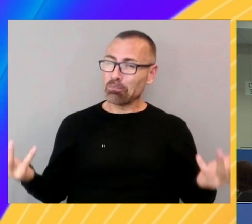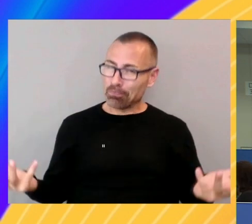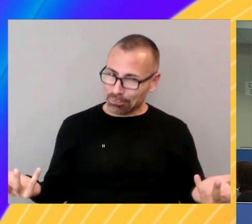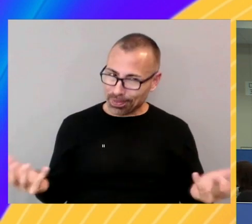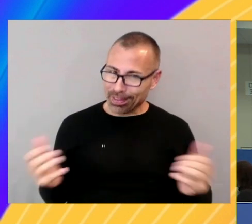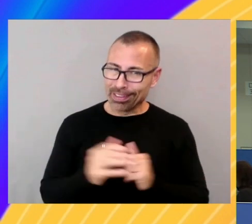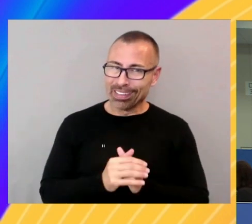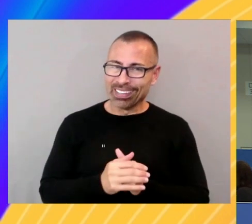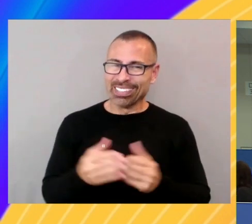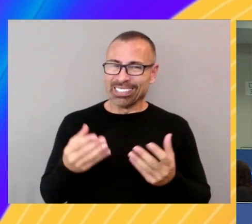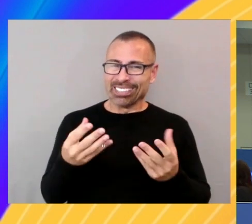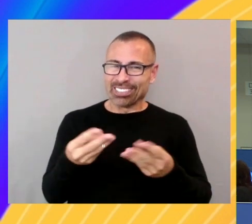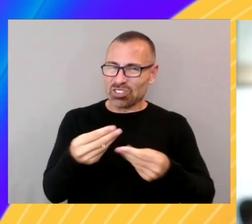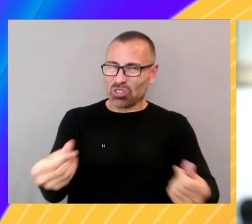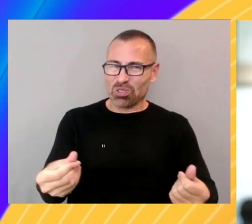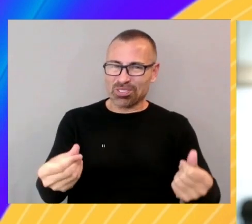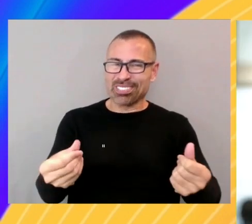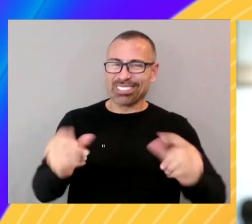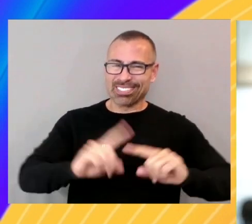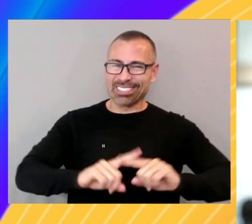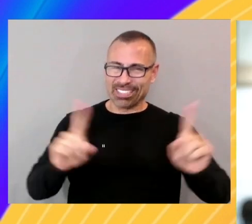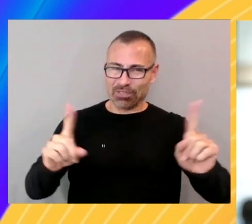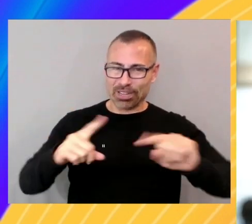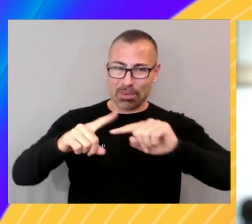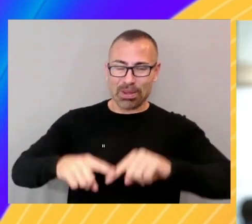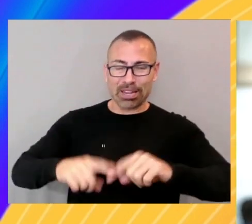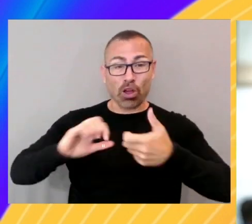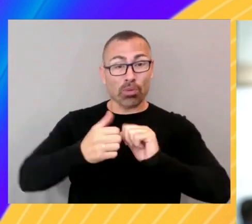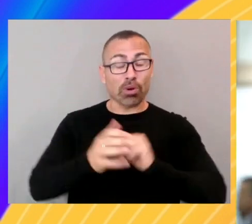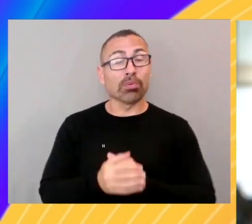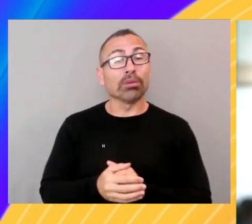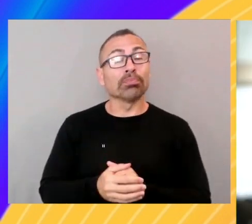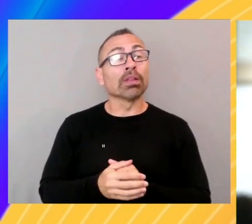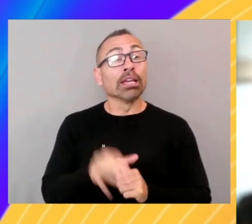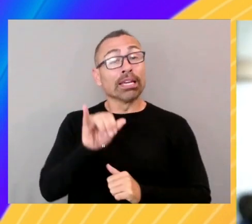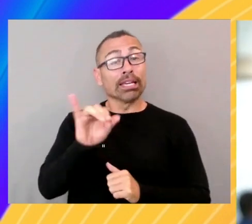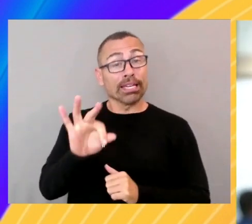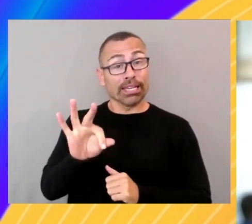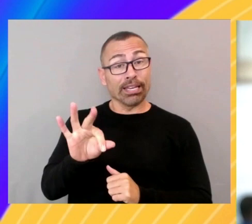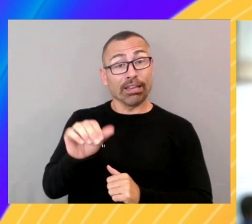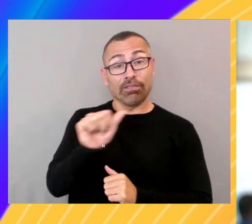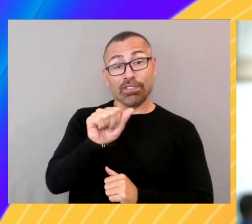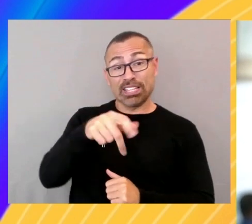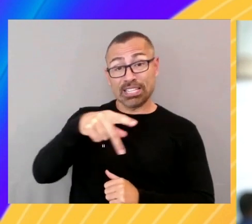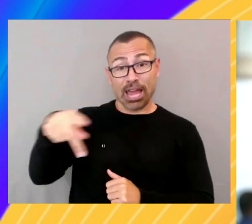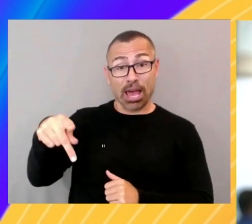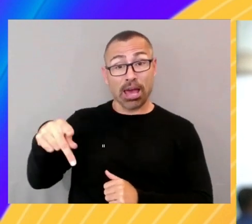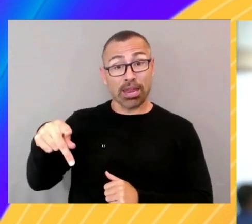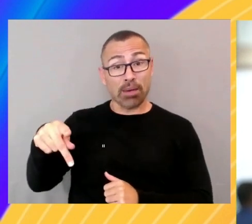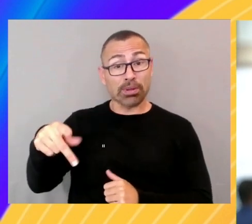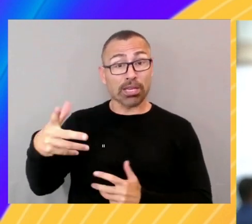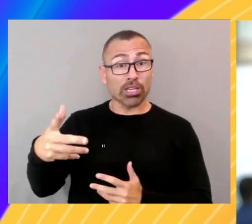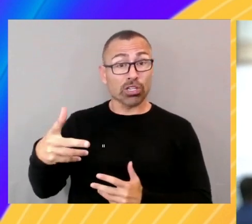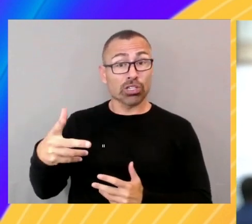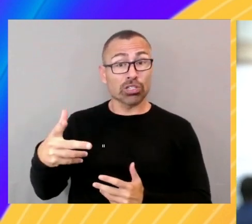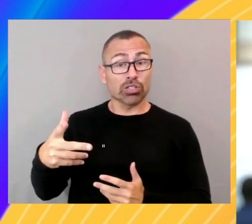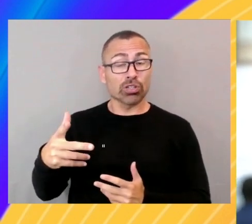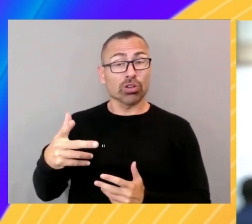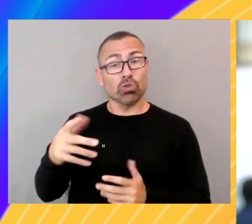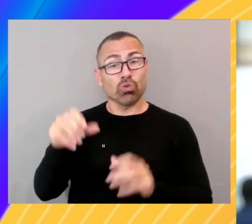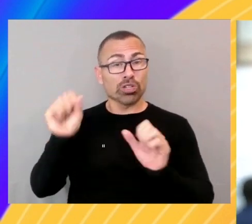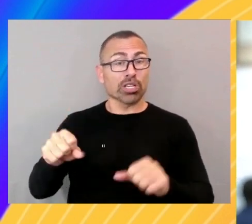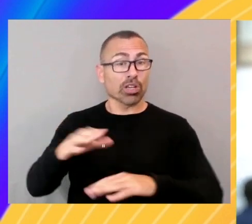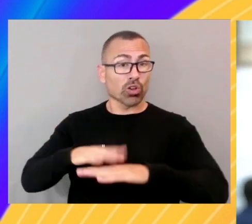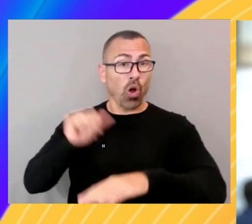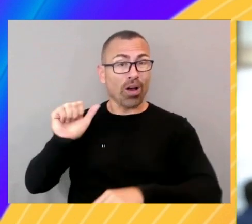of the cases, if it's an application, right, which can call AWS service APIs, there